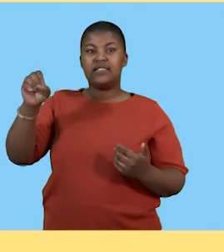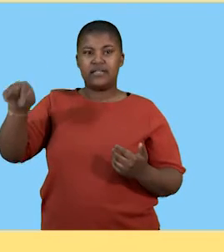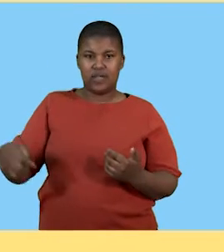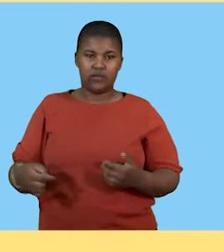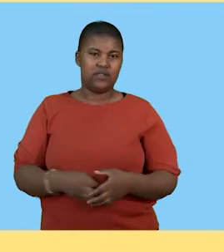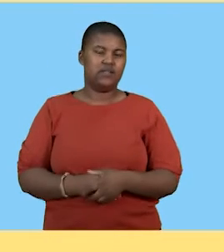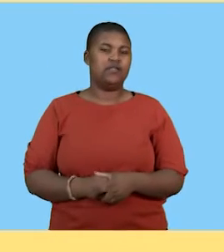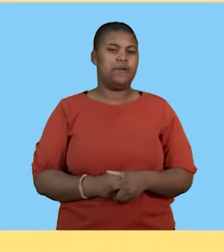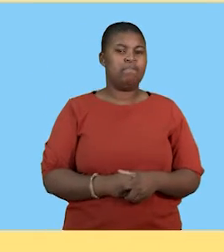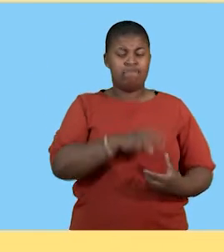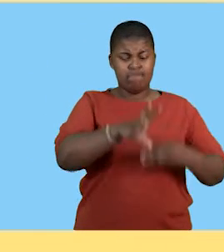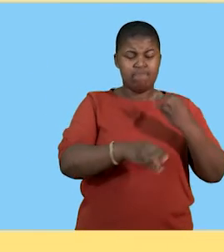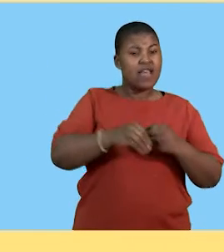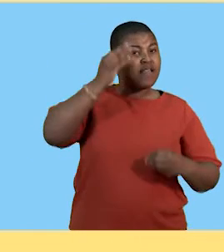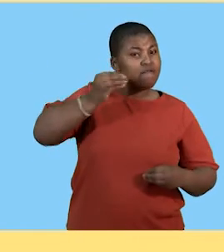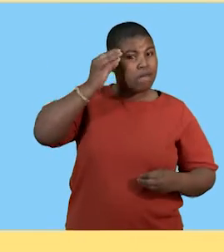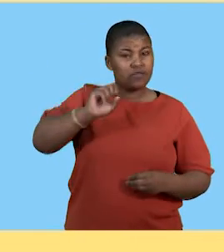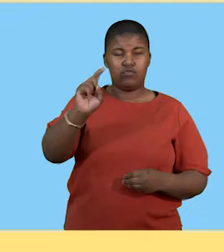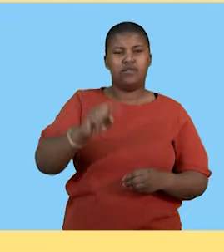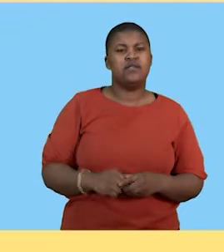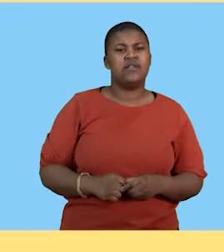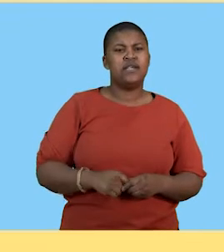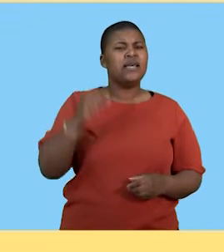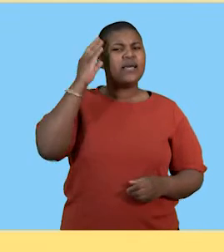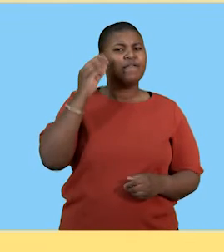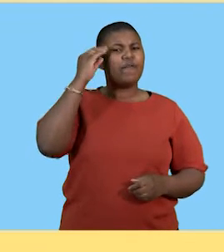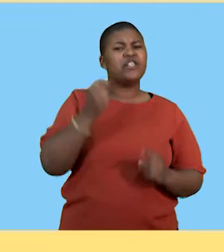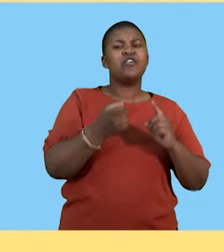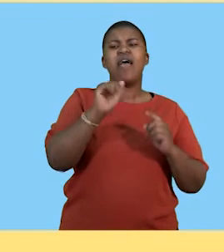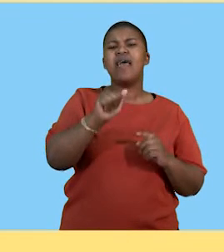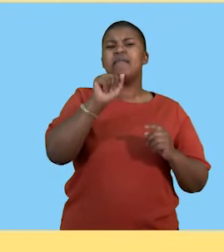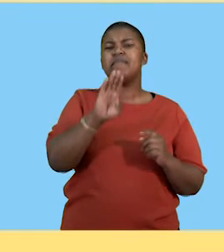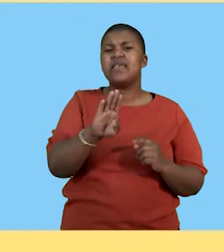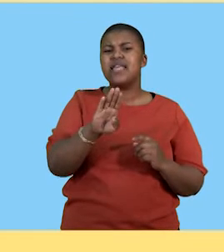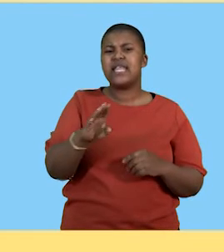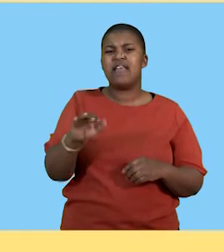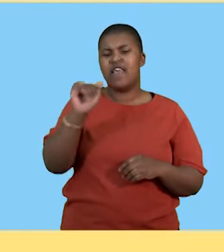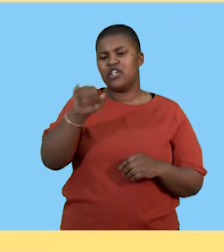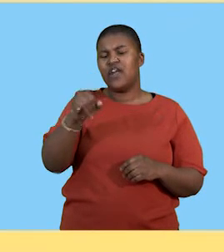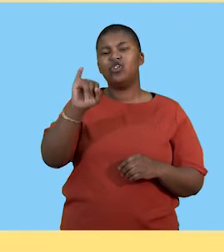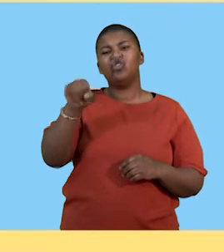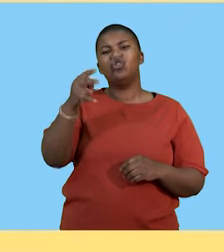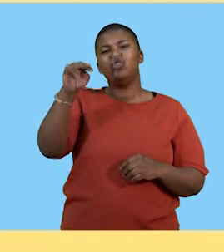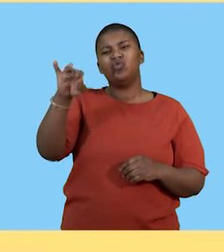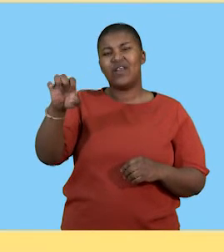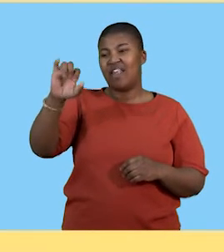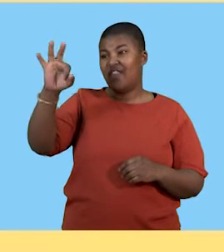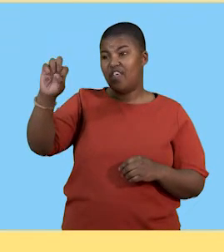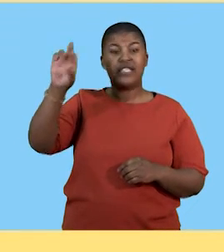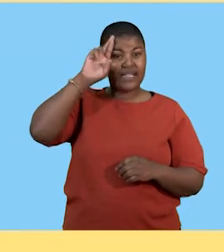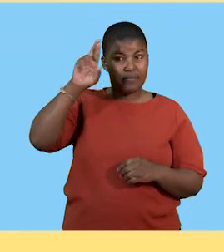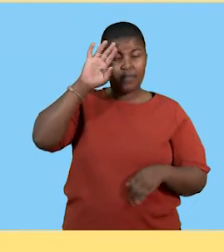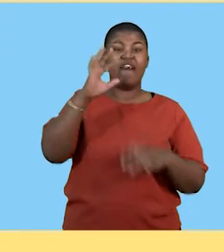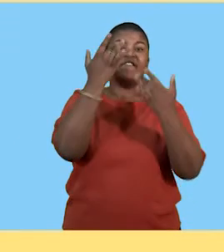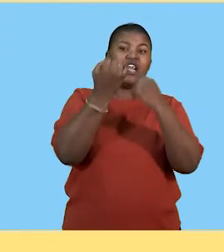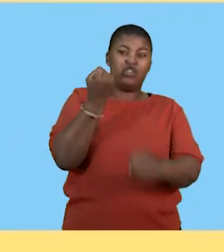On additional information, we are told part of the fixed deposit at AB Bank matures on 30 June, that is in the next financial year. Remember, our